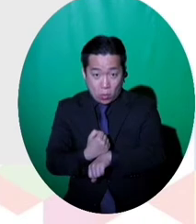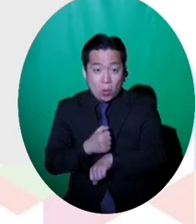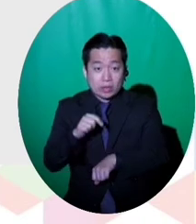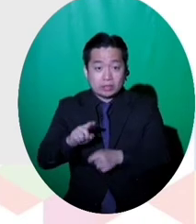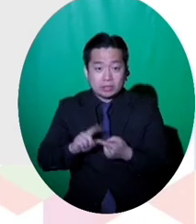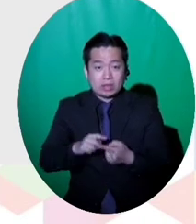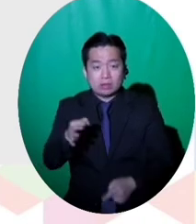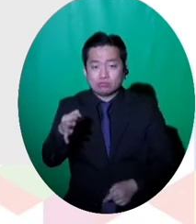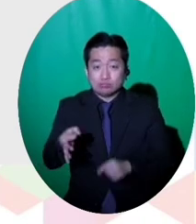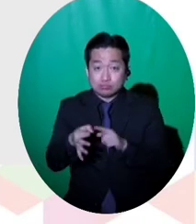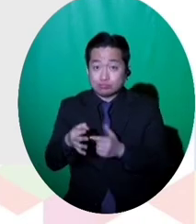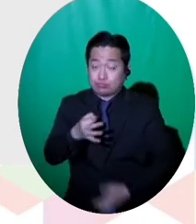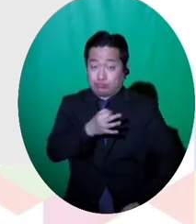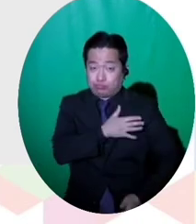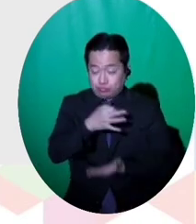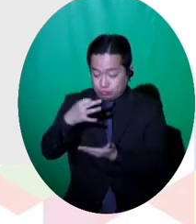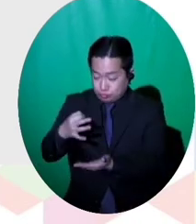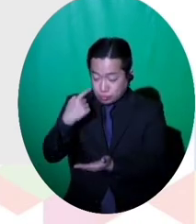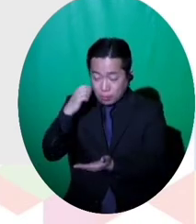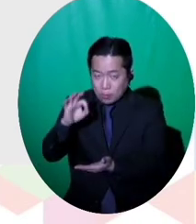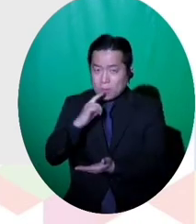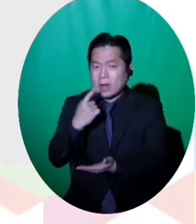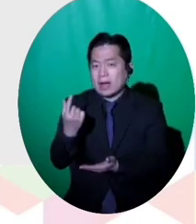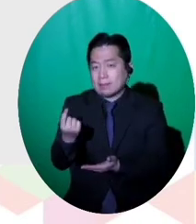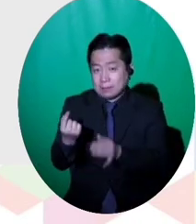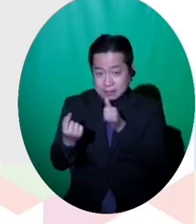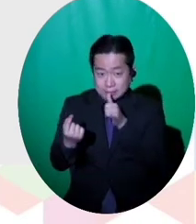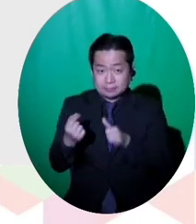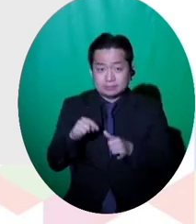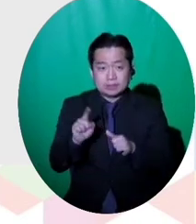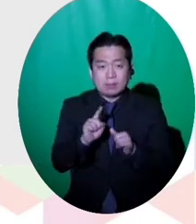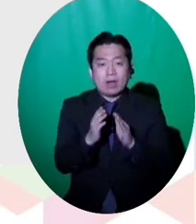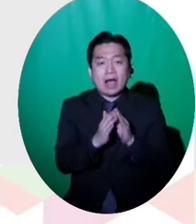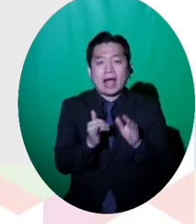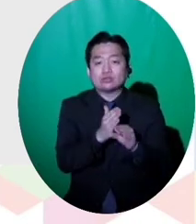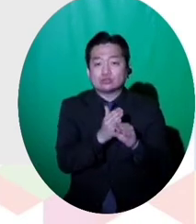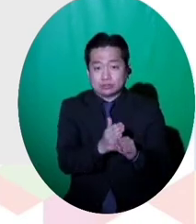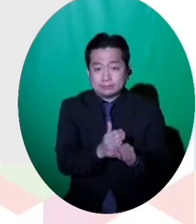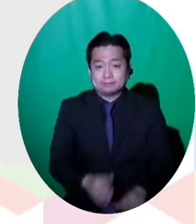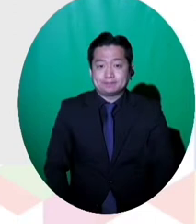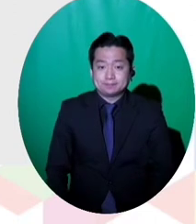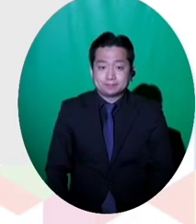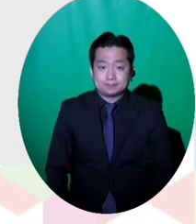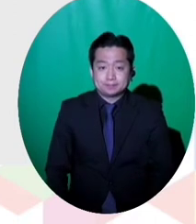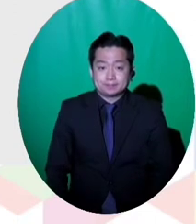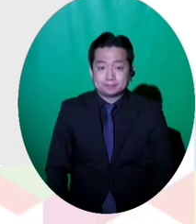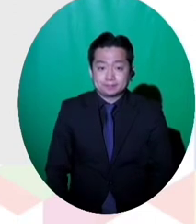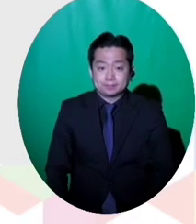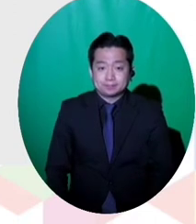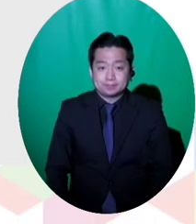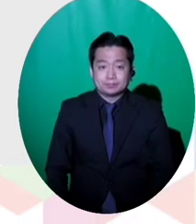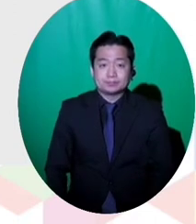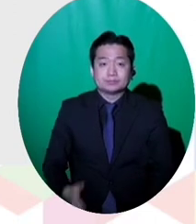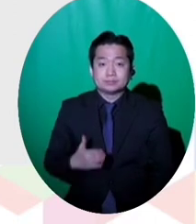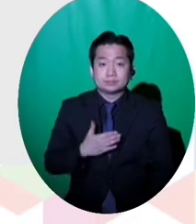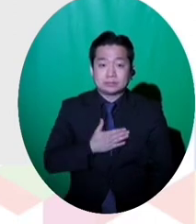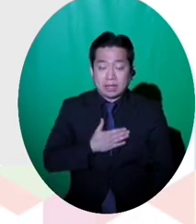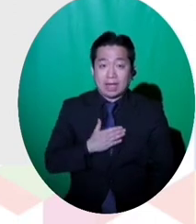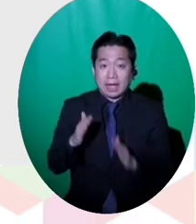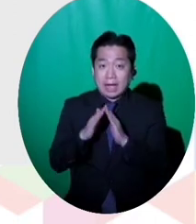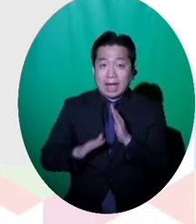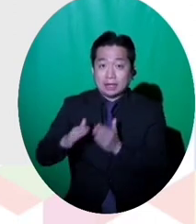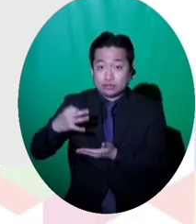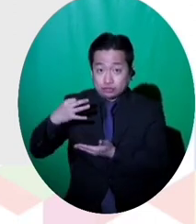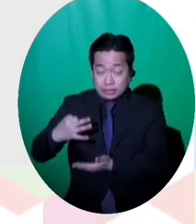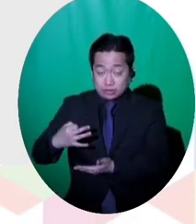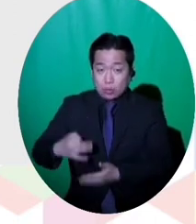Wealthcare is deeply familistic. It's about passing wealth on to the next generation, and it is in that way patriarchal, biased